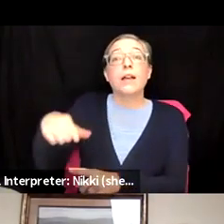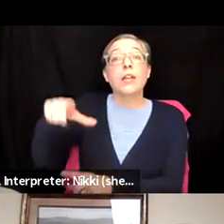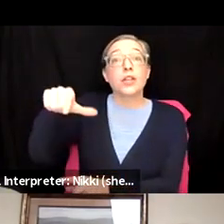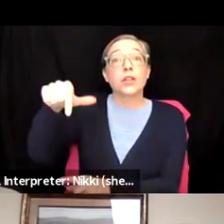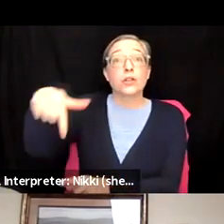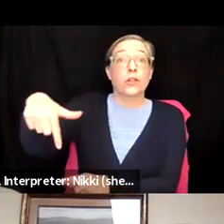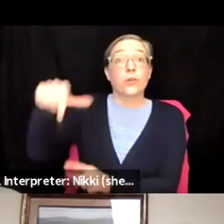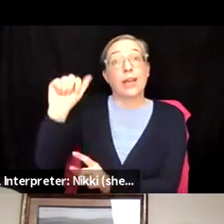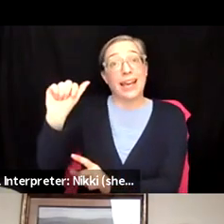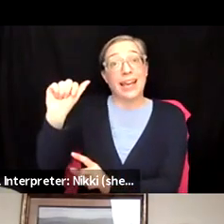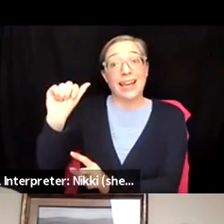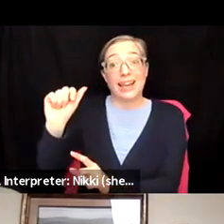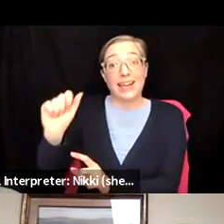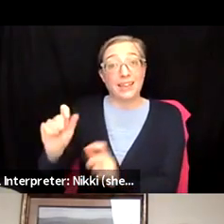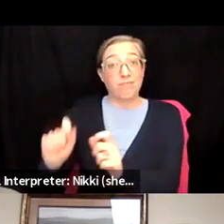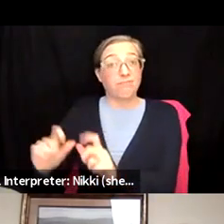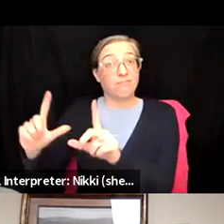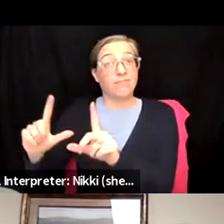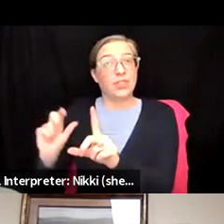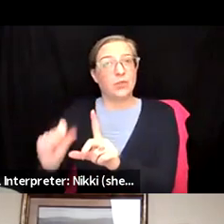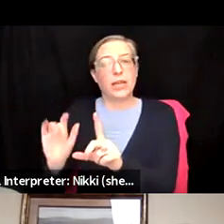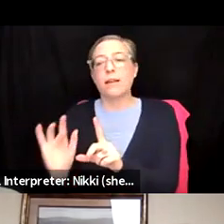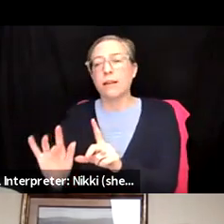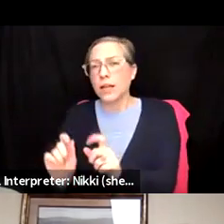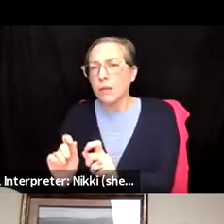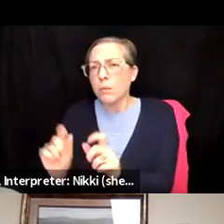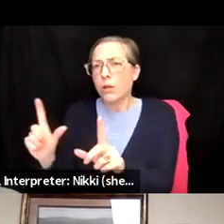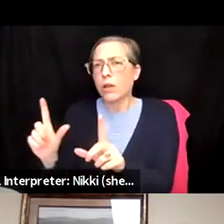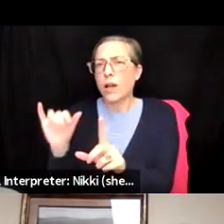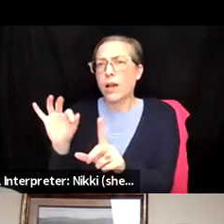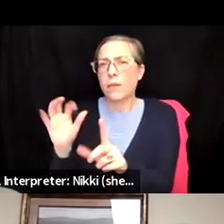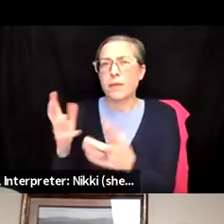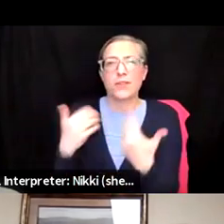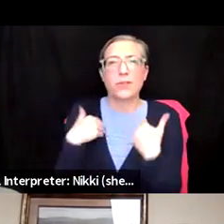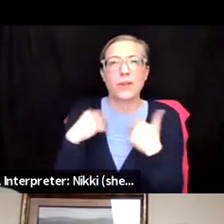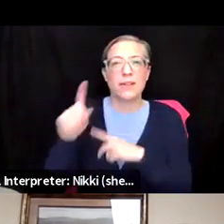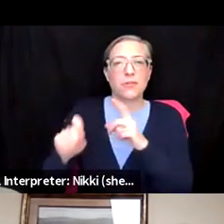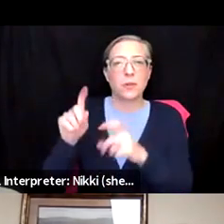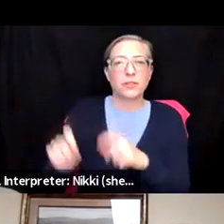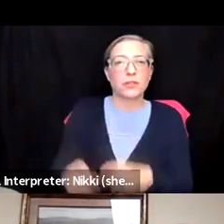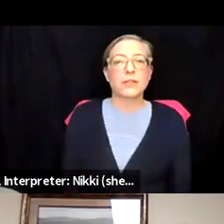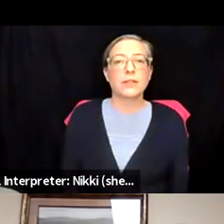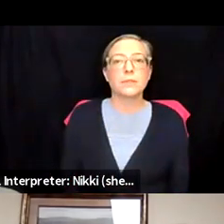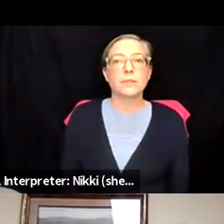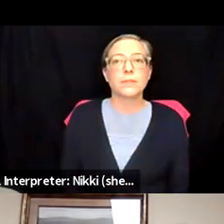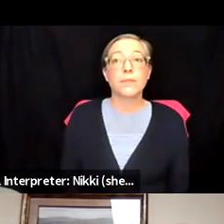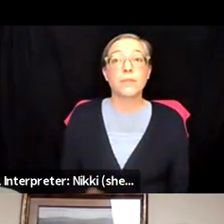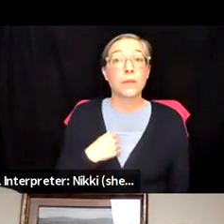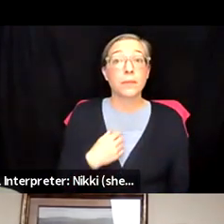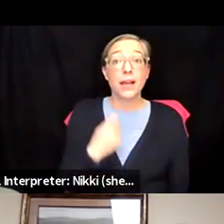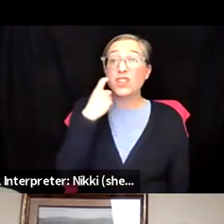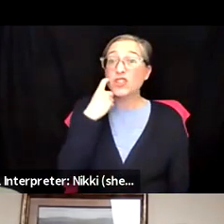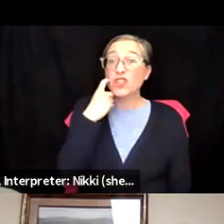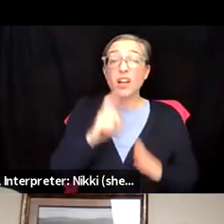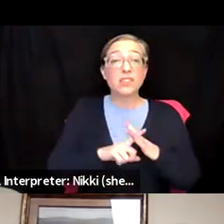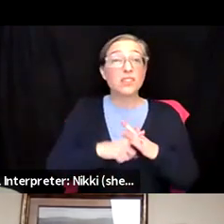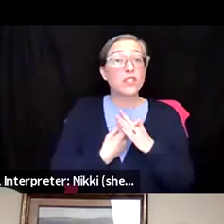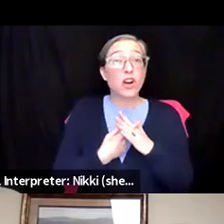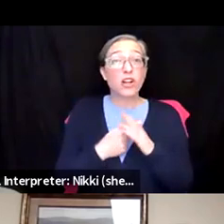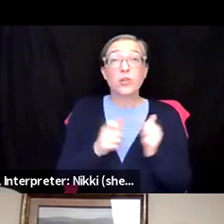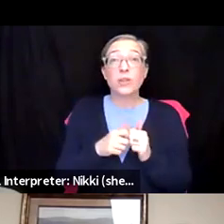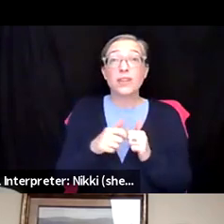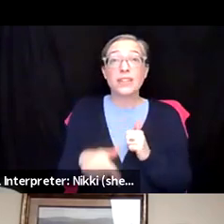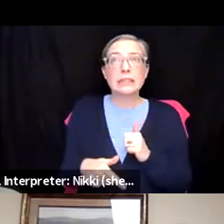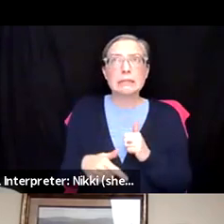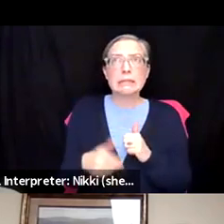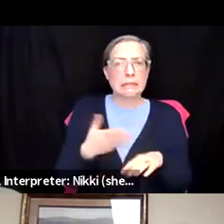you have questions. I tell you what, I just started with this whole thing after a few discussions,